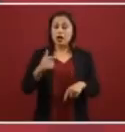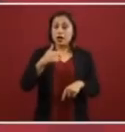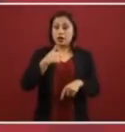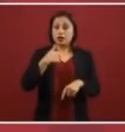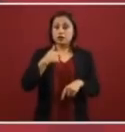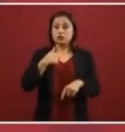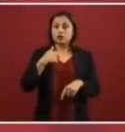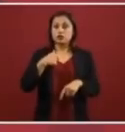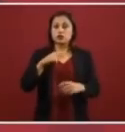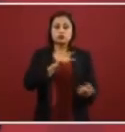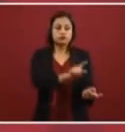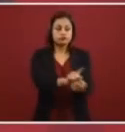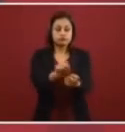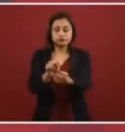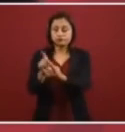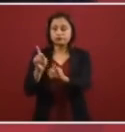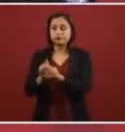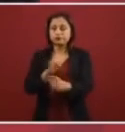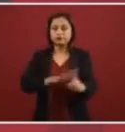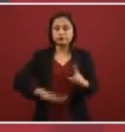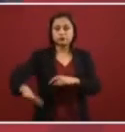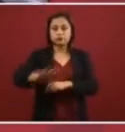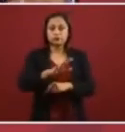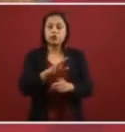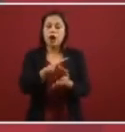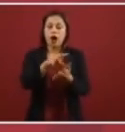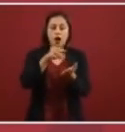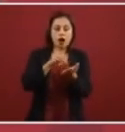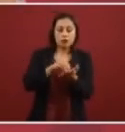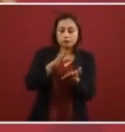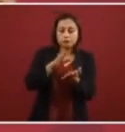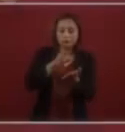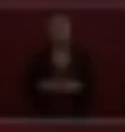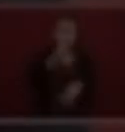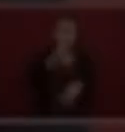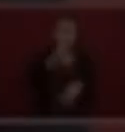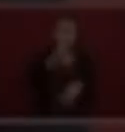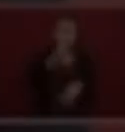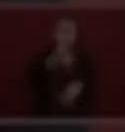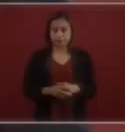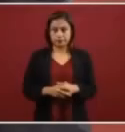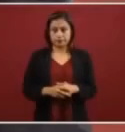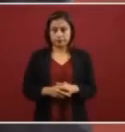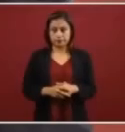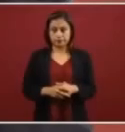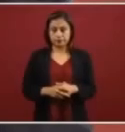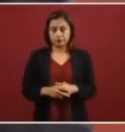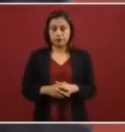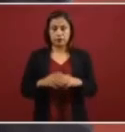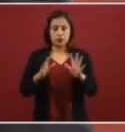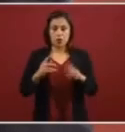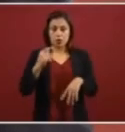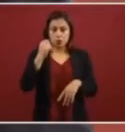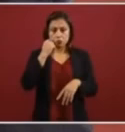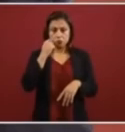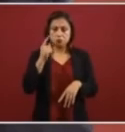is coming up. Donde en las rancherías, en los pueblos. Okay, let me see.